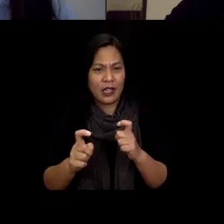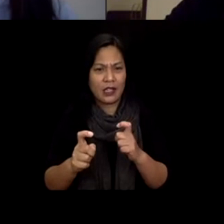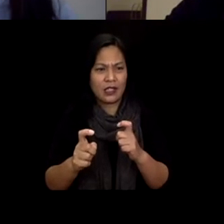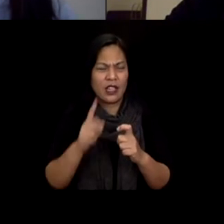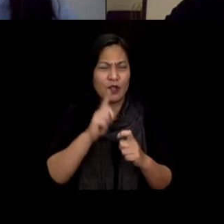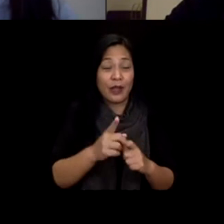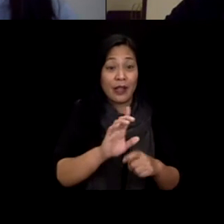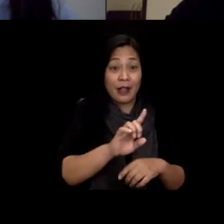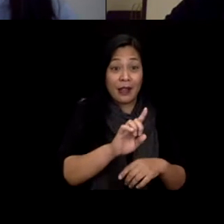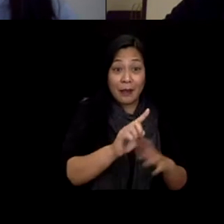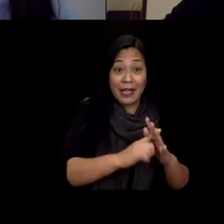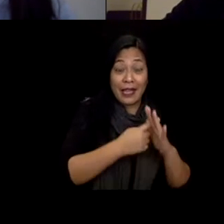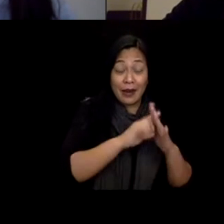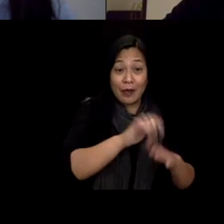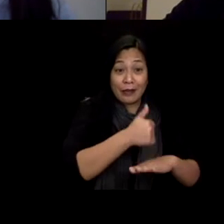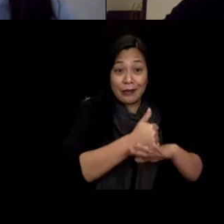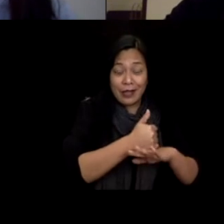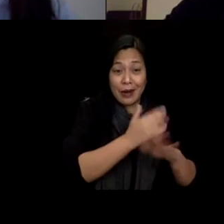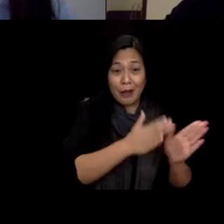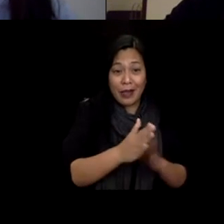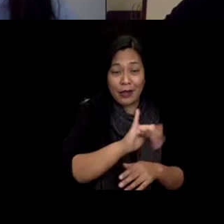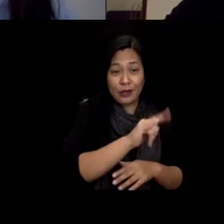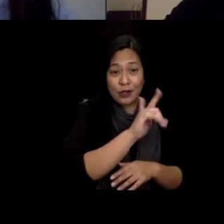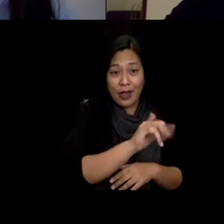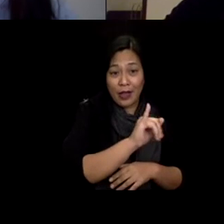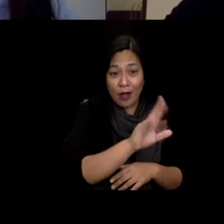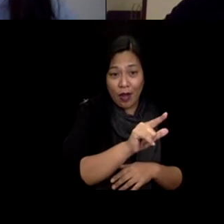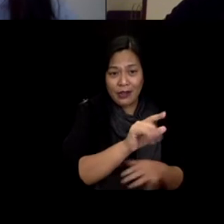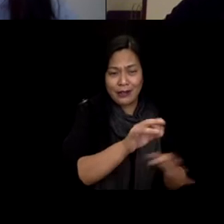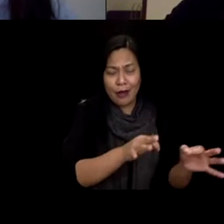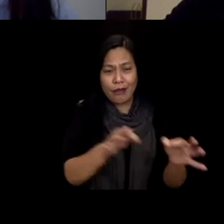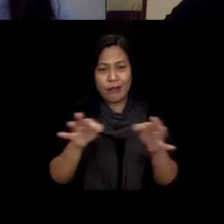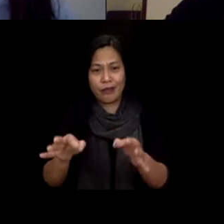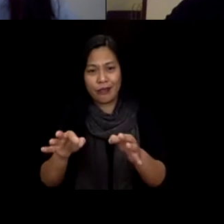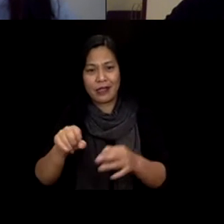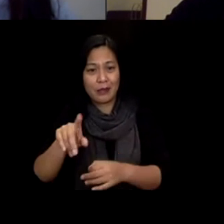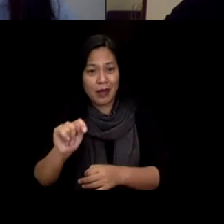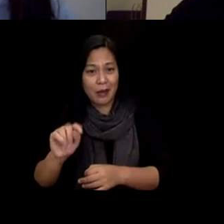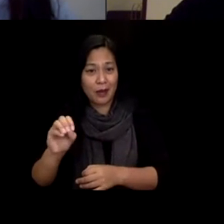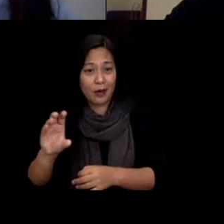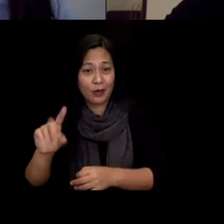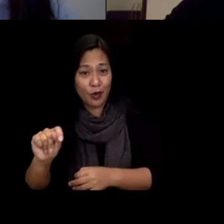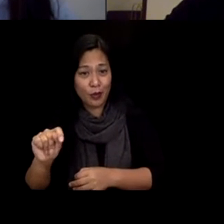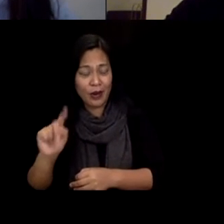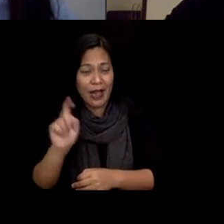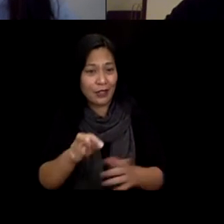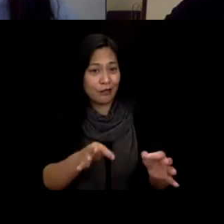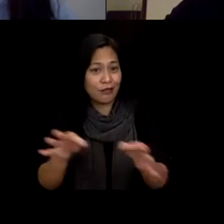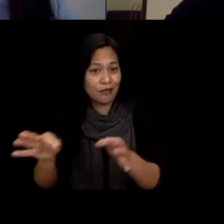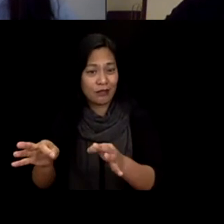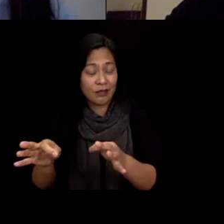or August into the end of September and early October. And we were